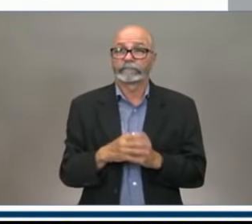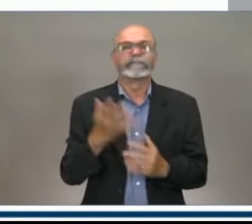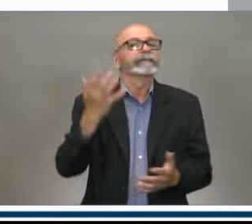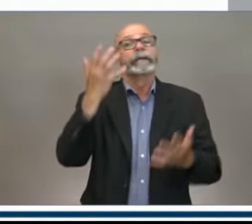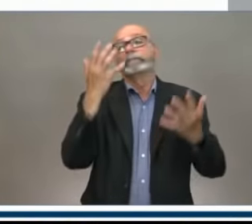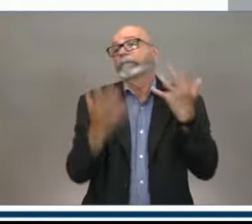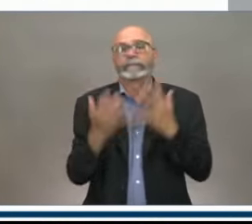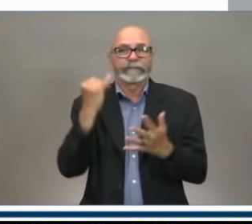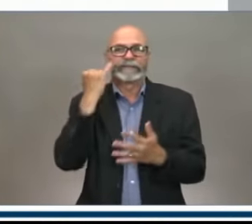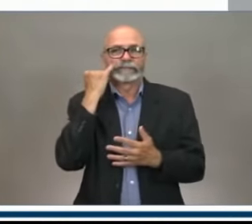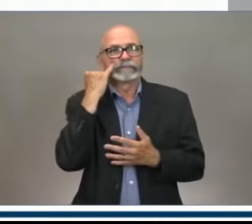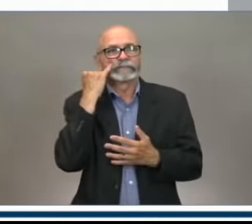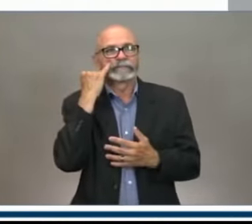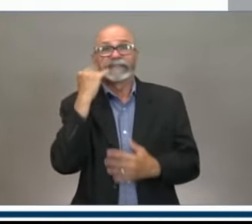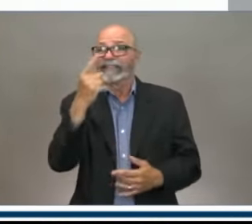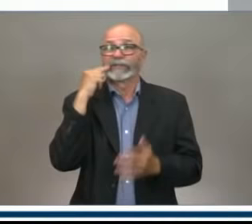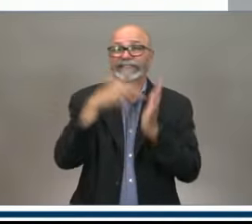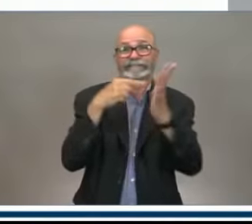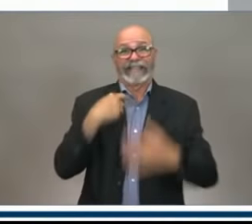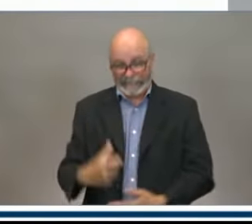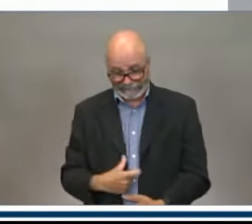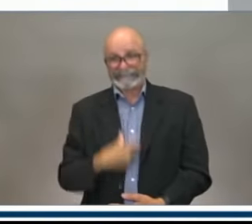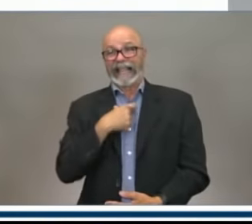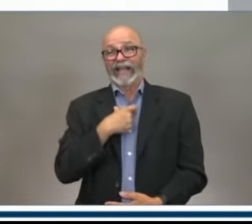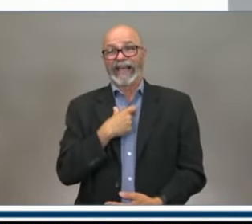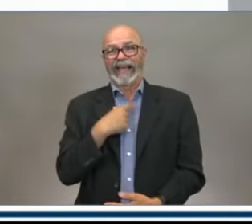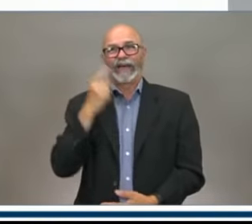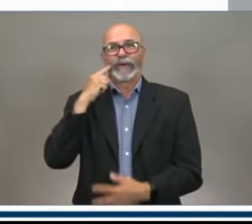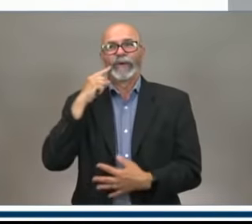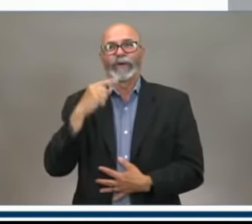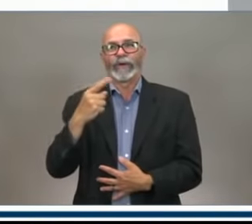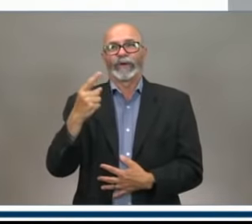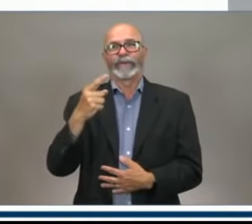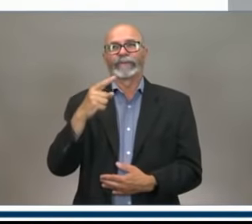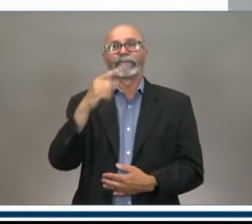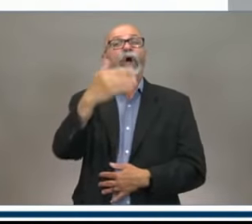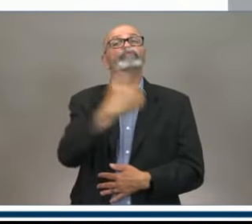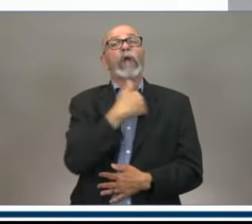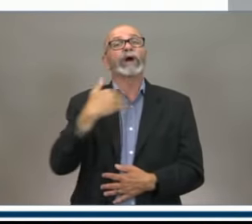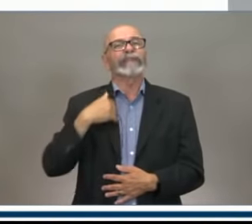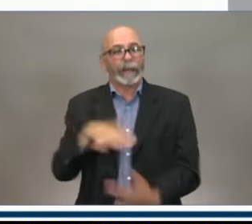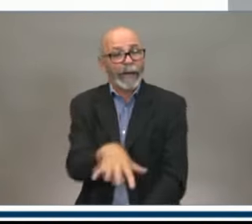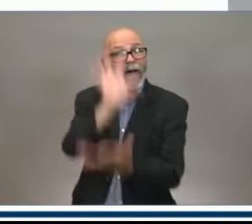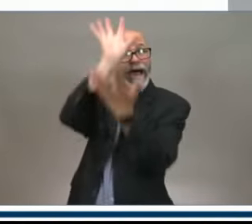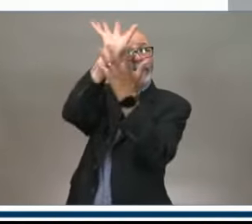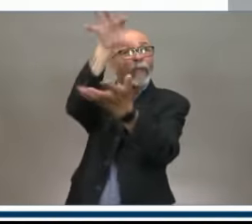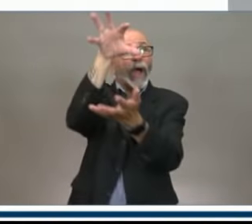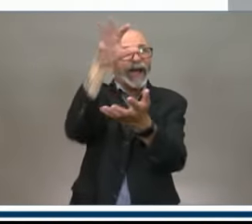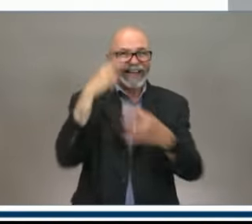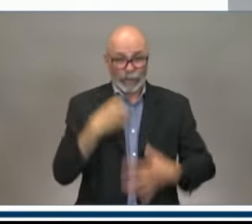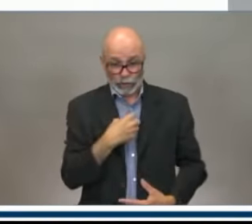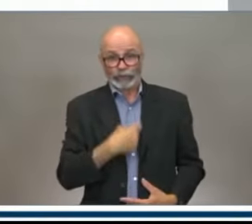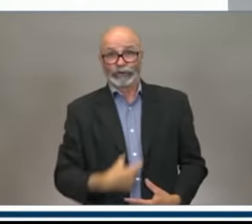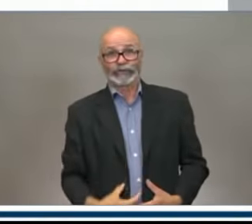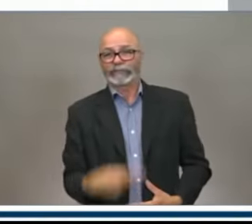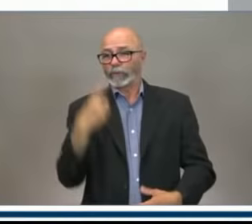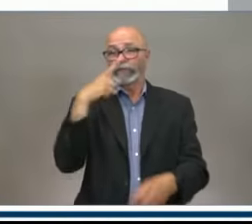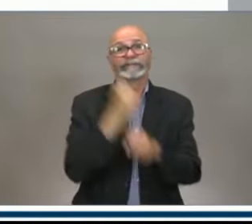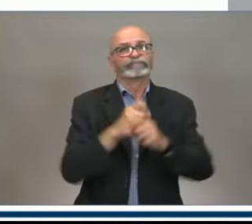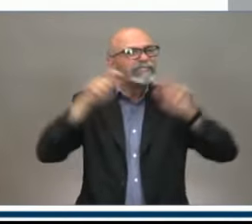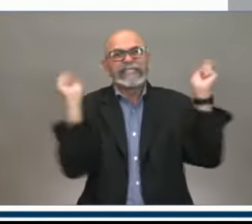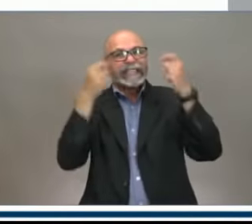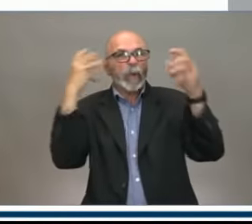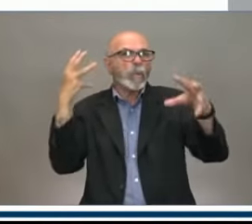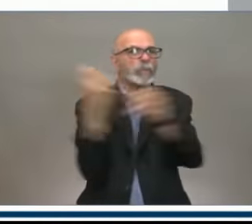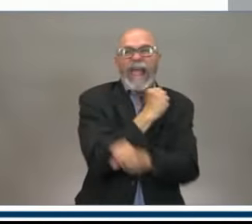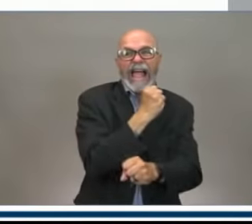Toronto Raptors tie today. That's in honor of our celebration. It was 1 year ago this Saturday that they